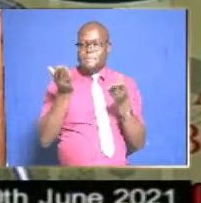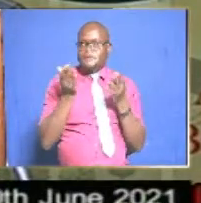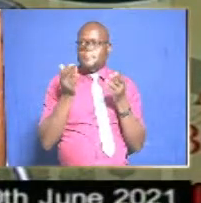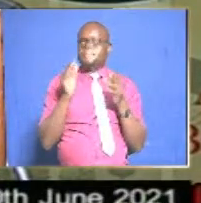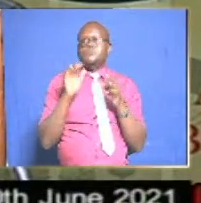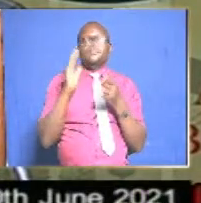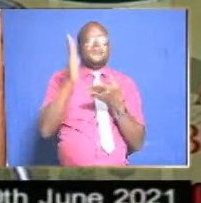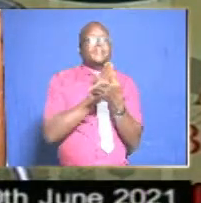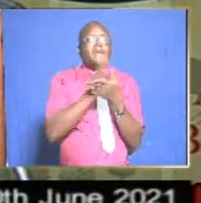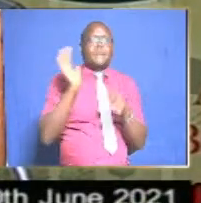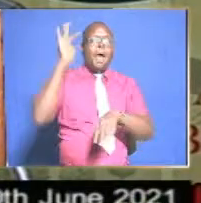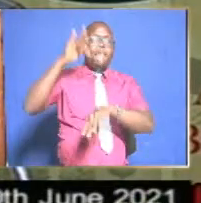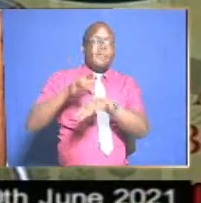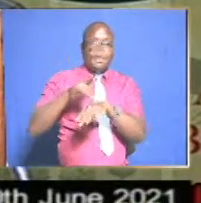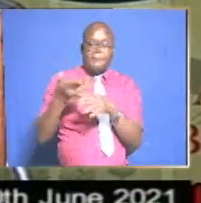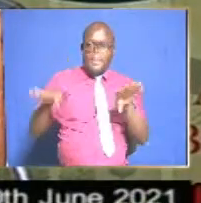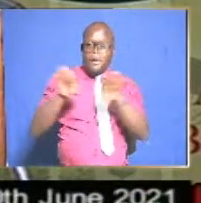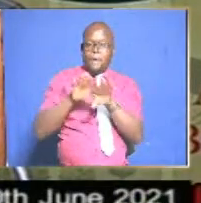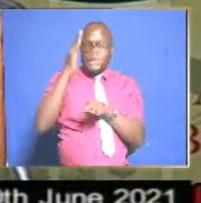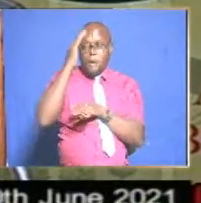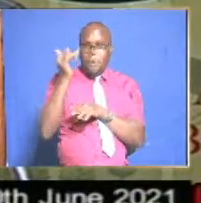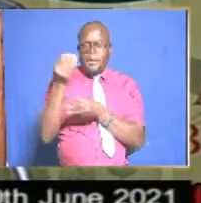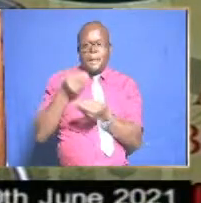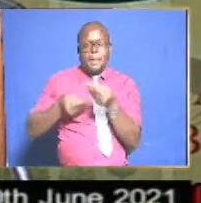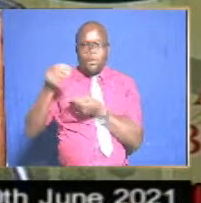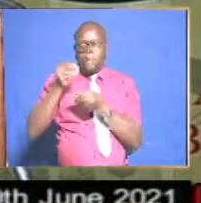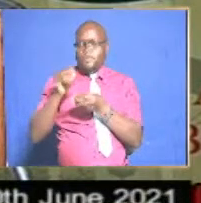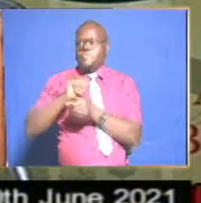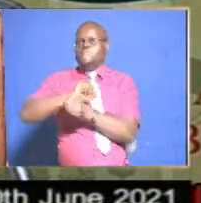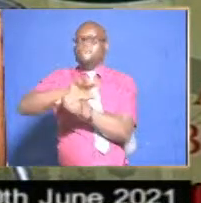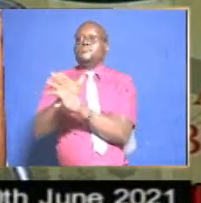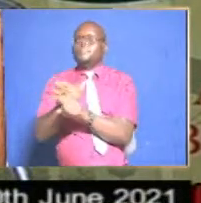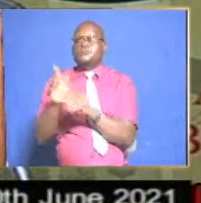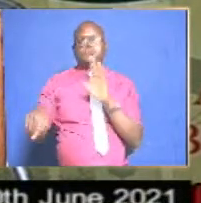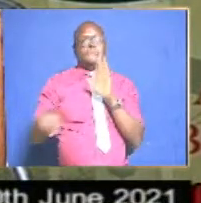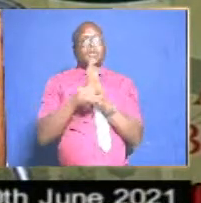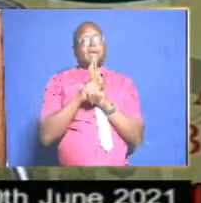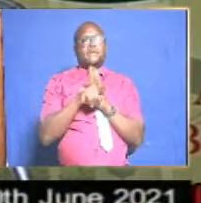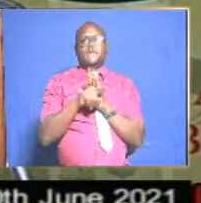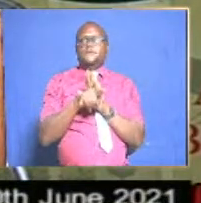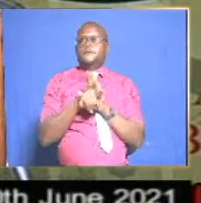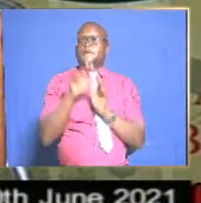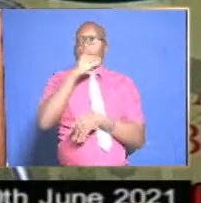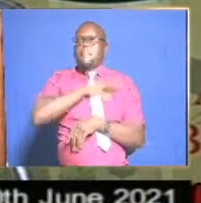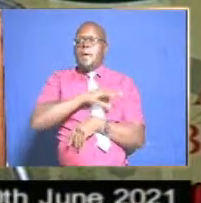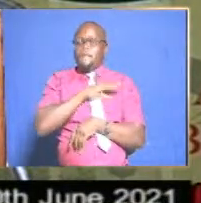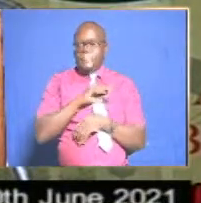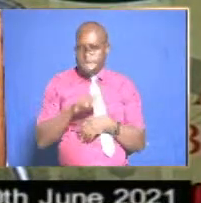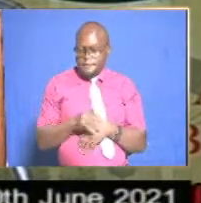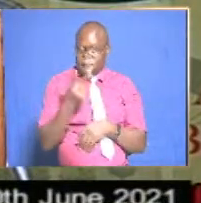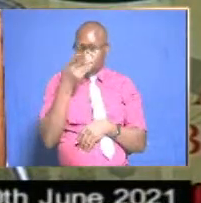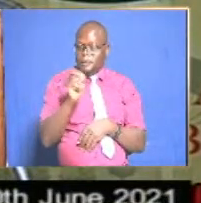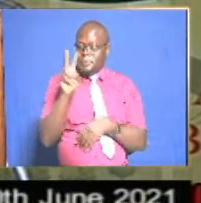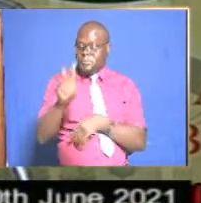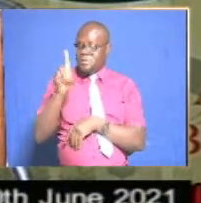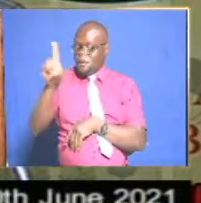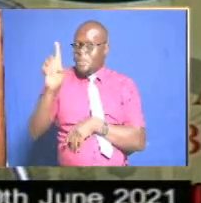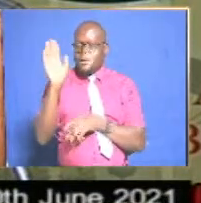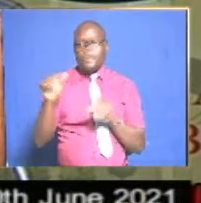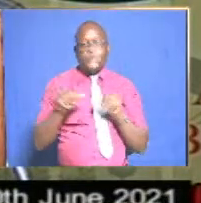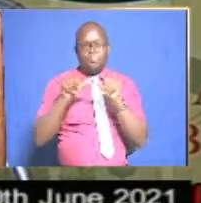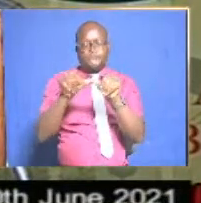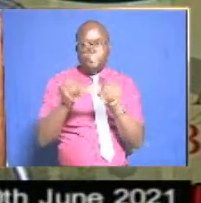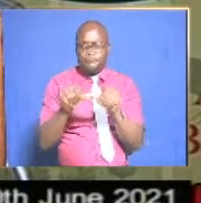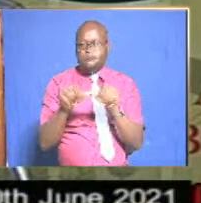adversely affected by the closure of the economy, recording negative growth. The outlook in 2021 will be reinforced by